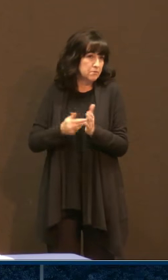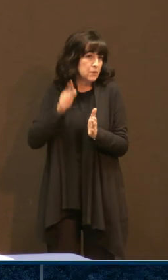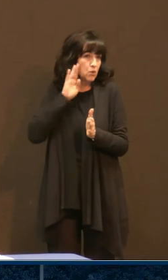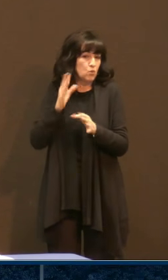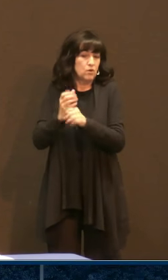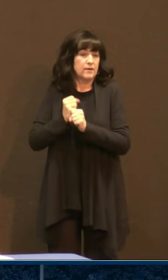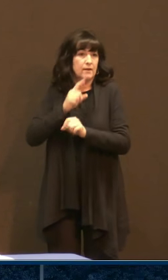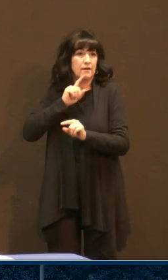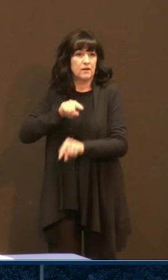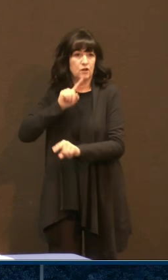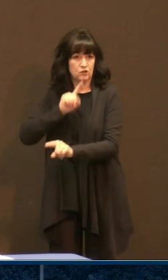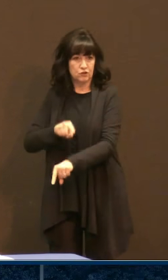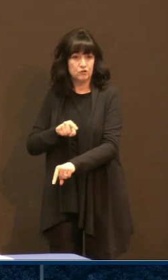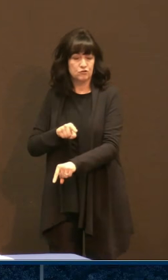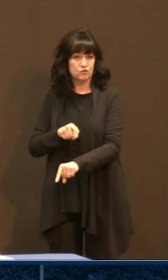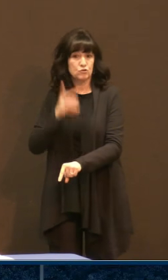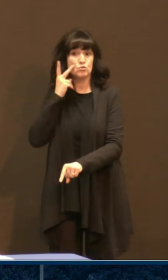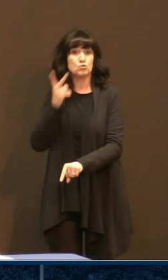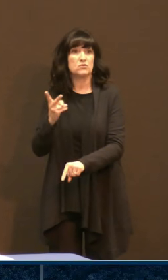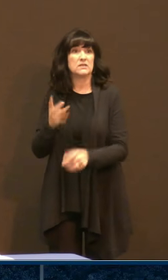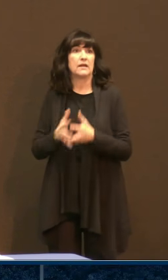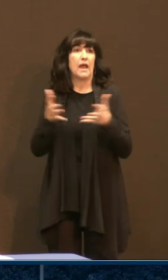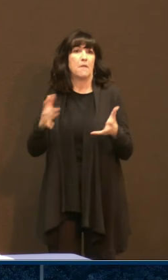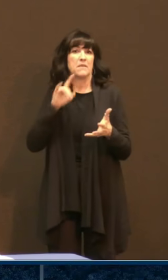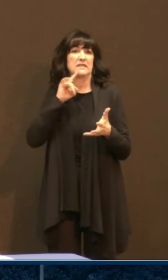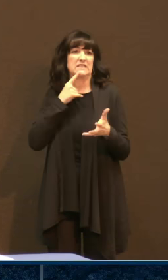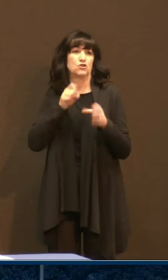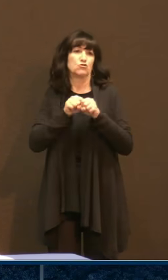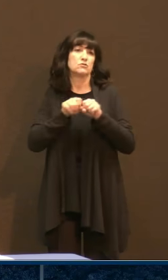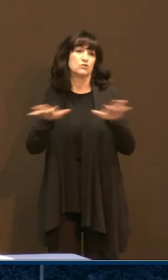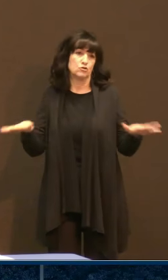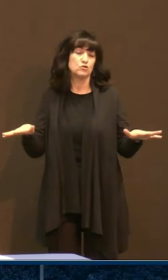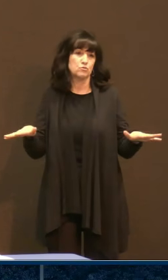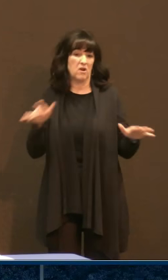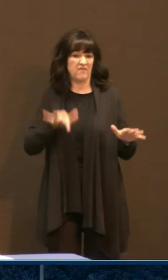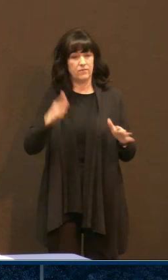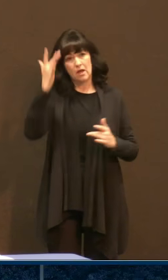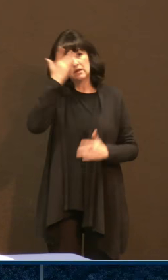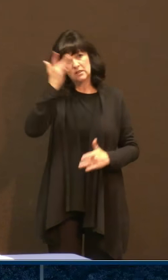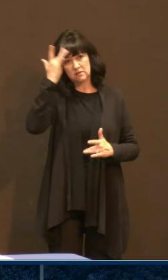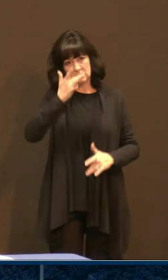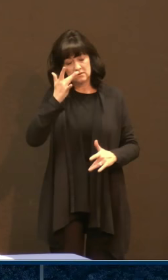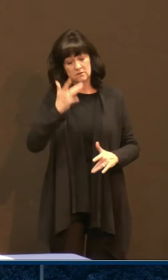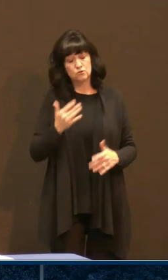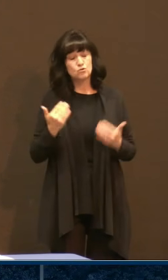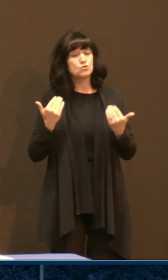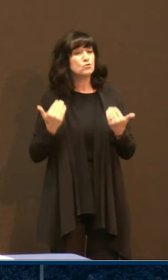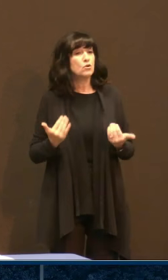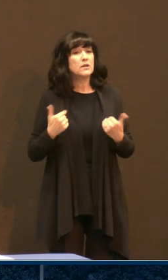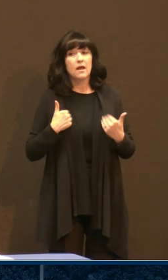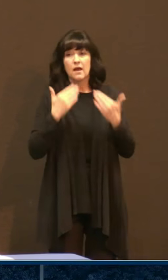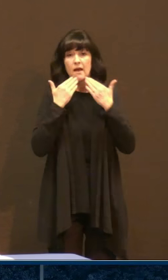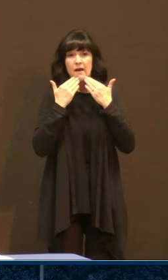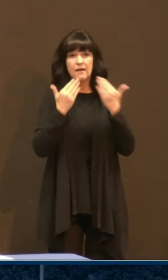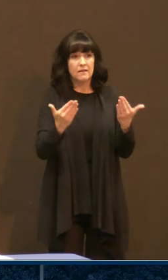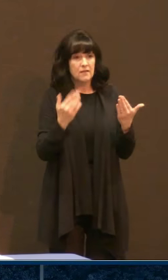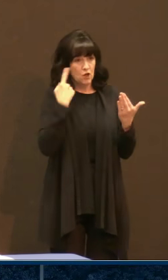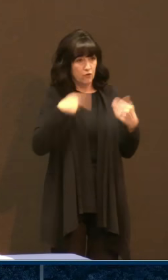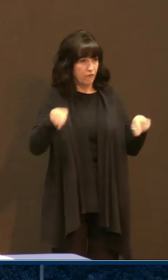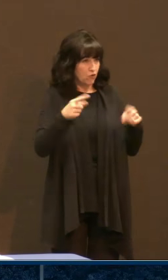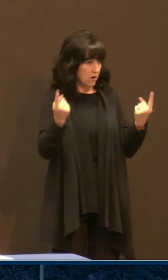the illness. So with that, I'd open it up to the press, and thank everybody for coming